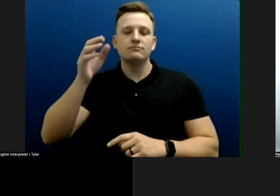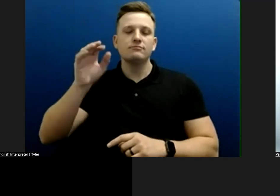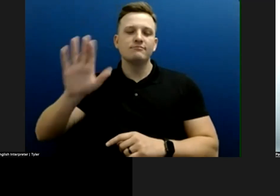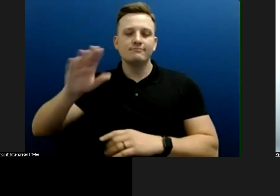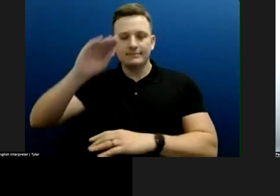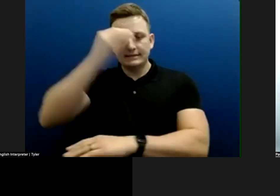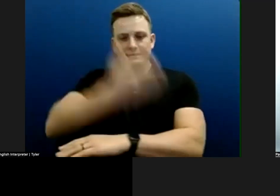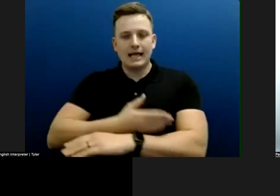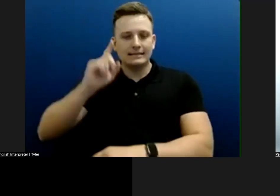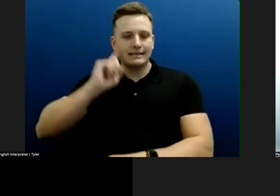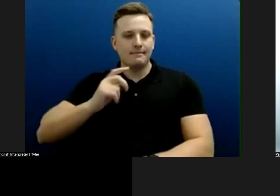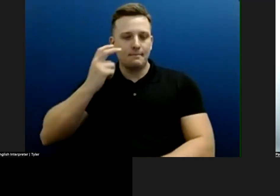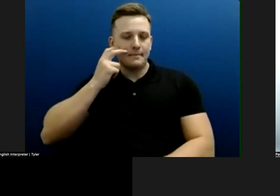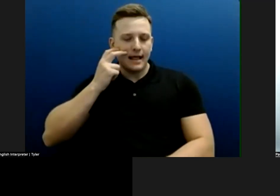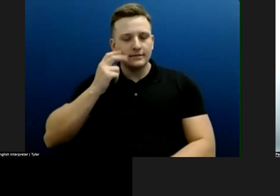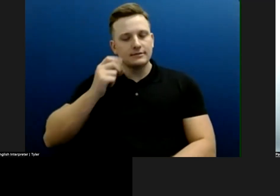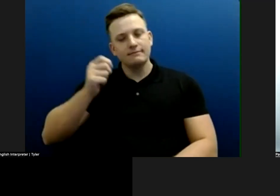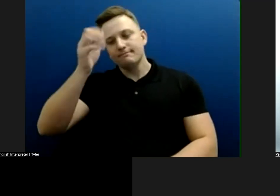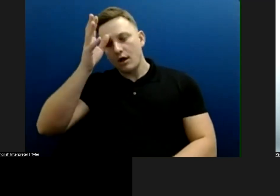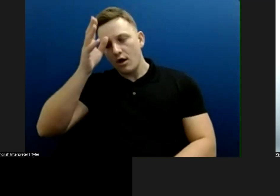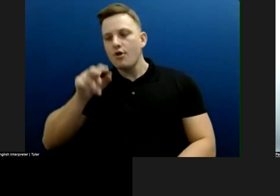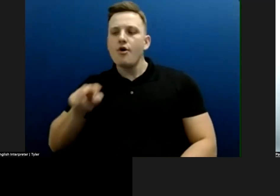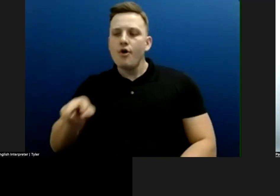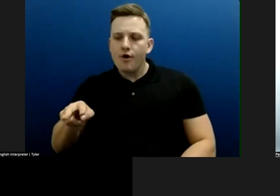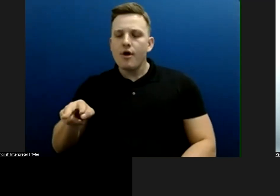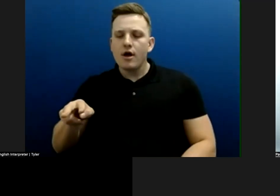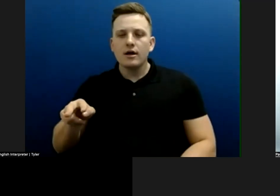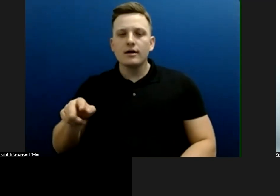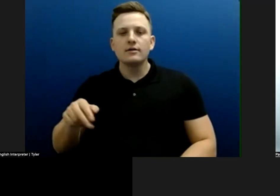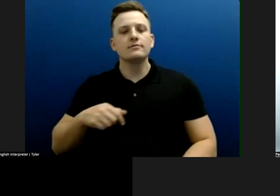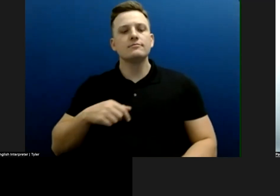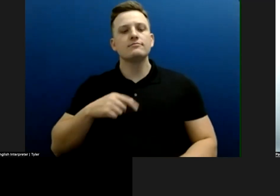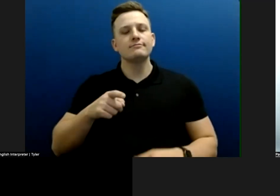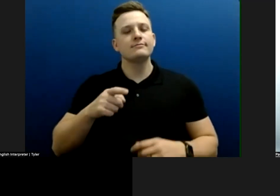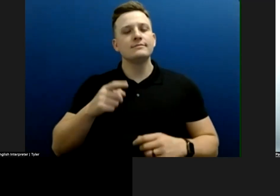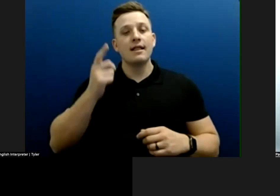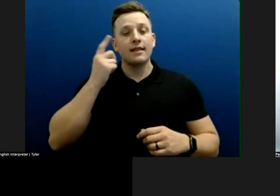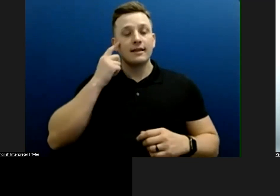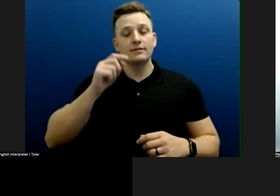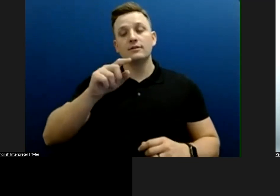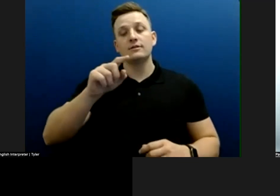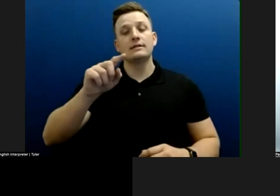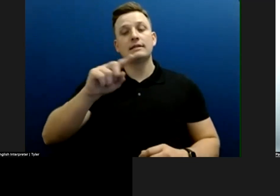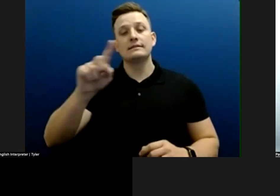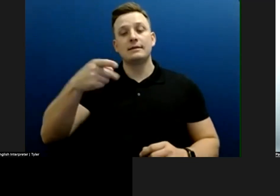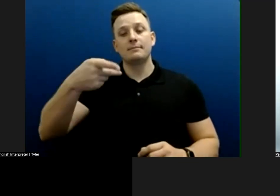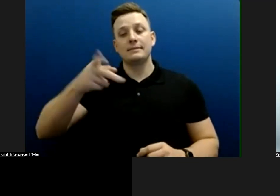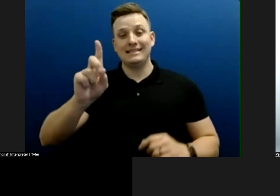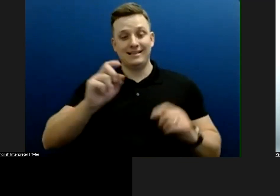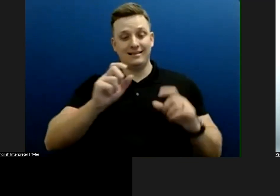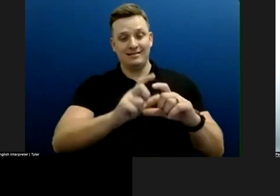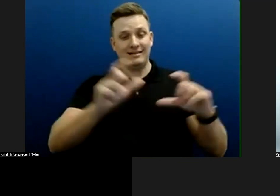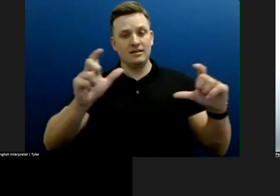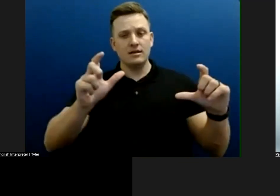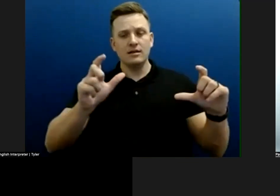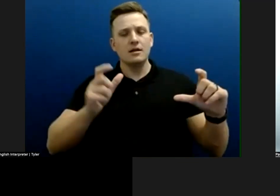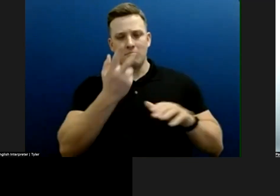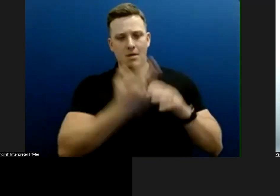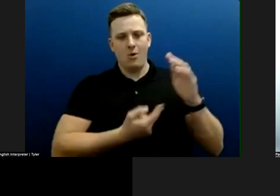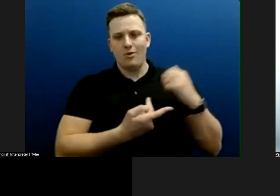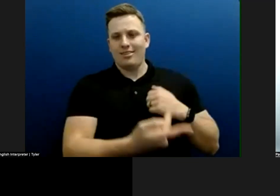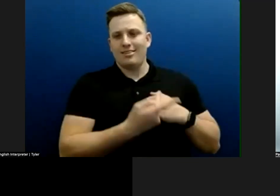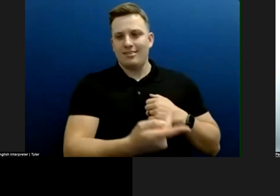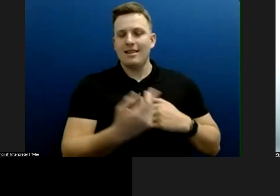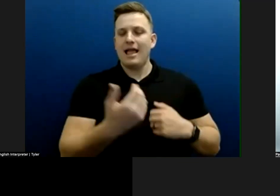and beginning to think about a double-sided zone of proximal development. And we'll explore that in a bit more